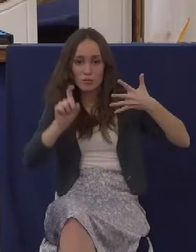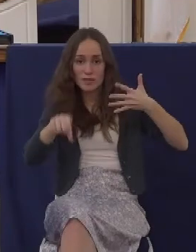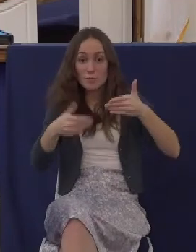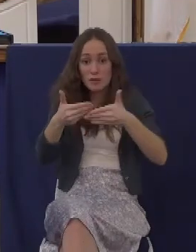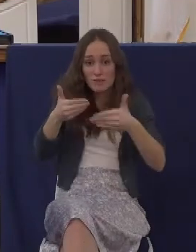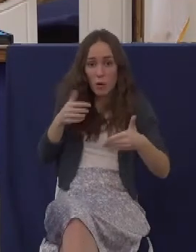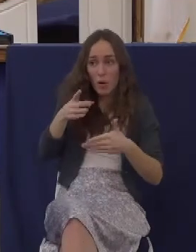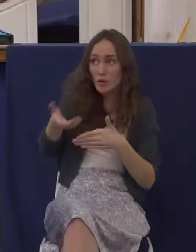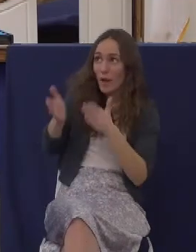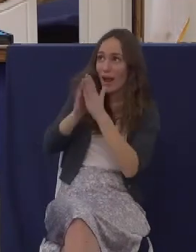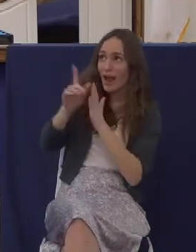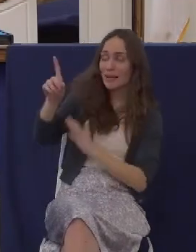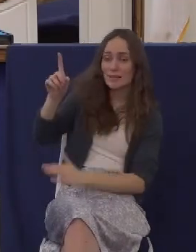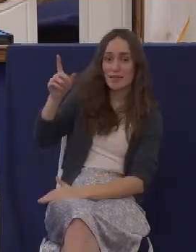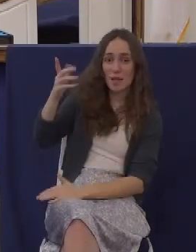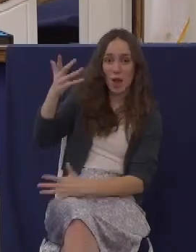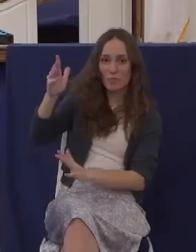ask him.